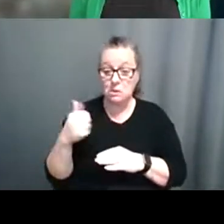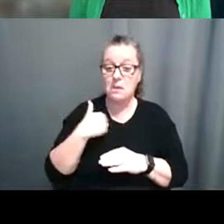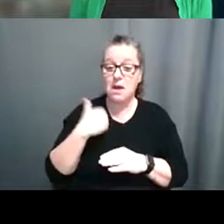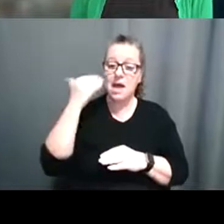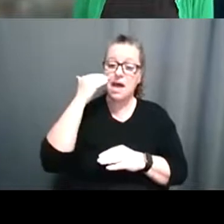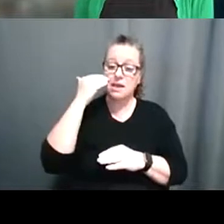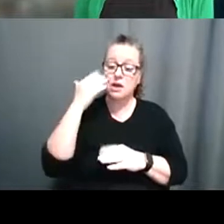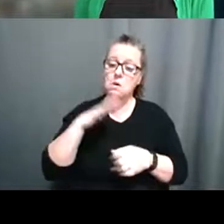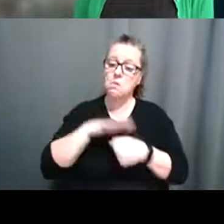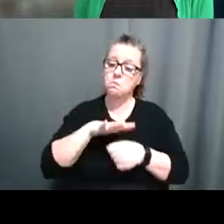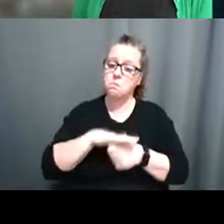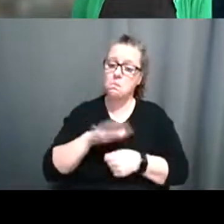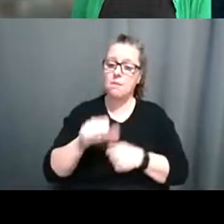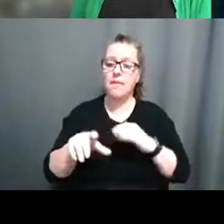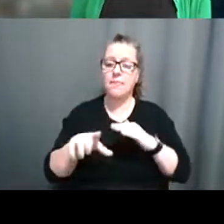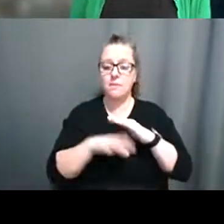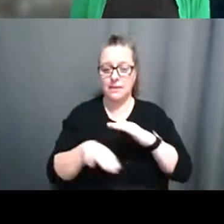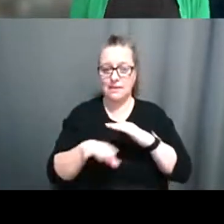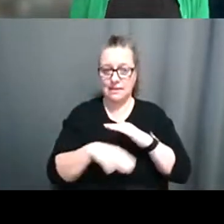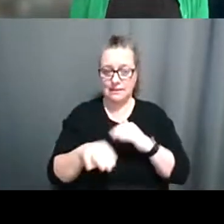fair amount about the basics of lists.